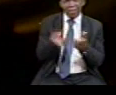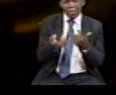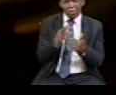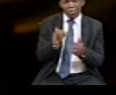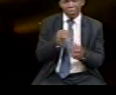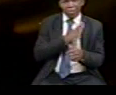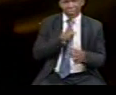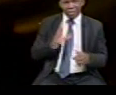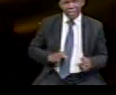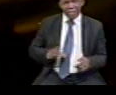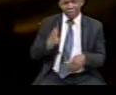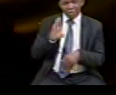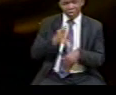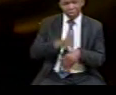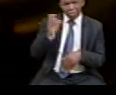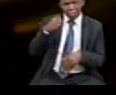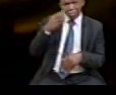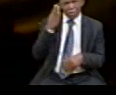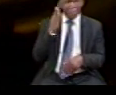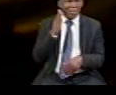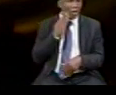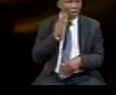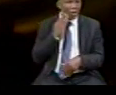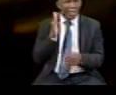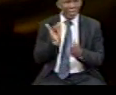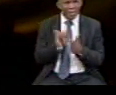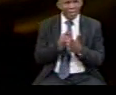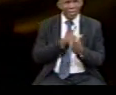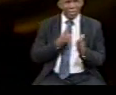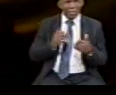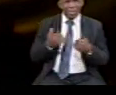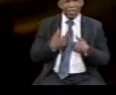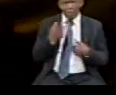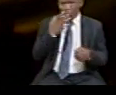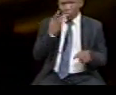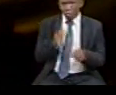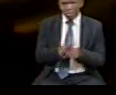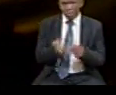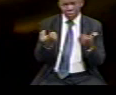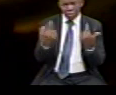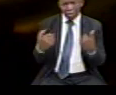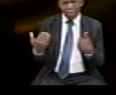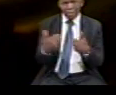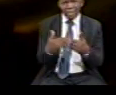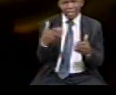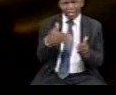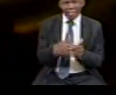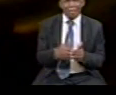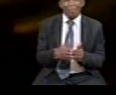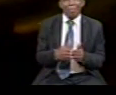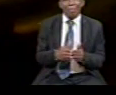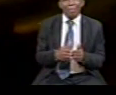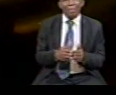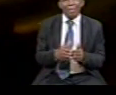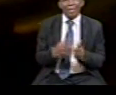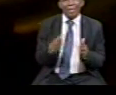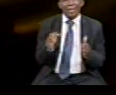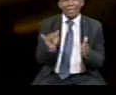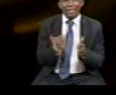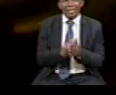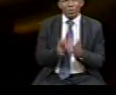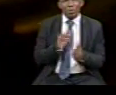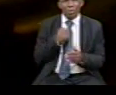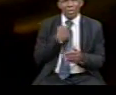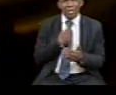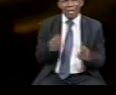church ought to be aware that the Lord had promised to come again. And they had promised to come again, that we as